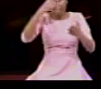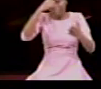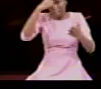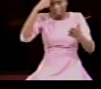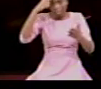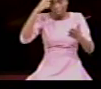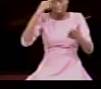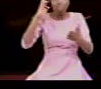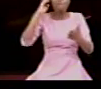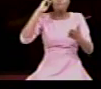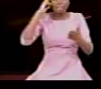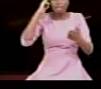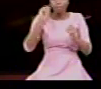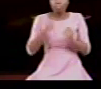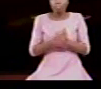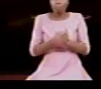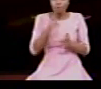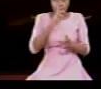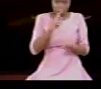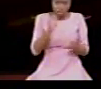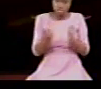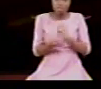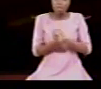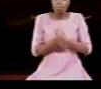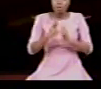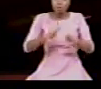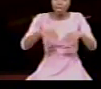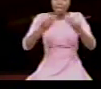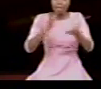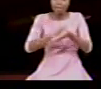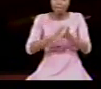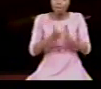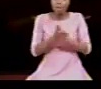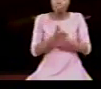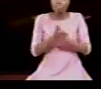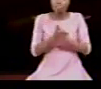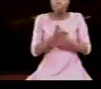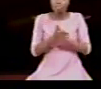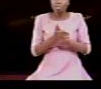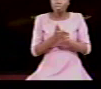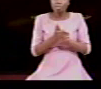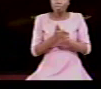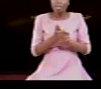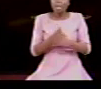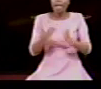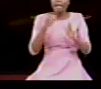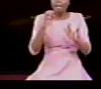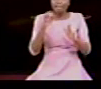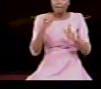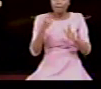reasonable. Transformed, your giving becomes productive.